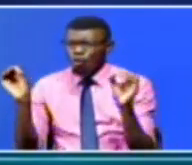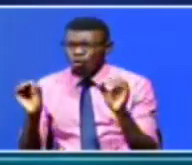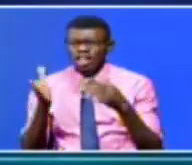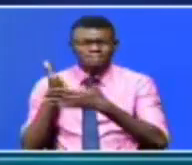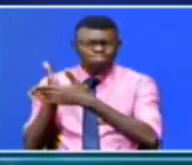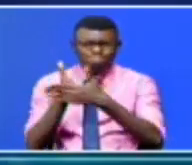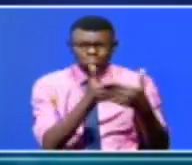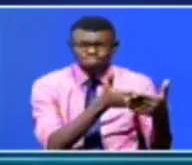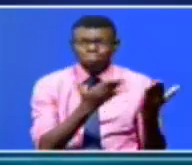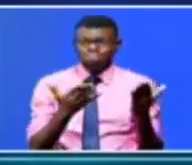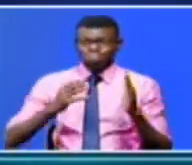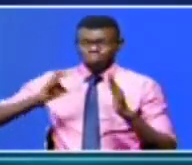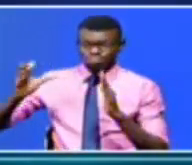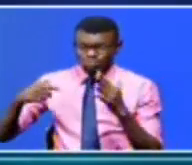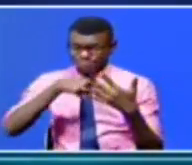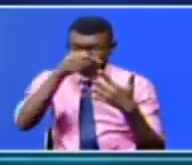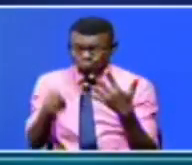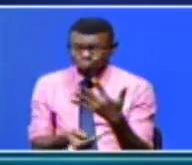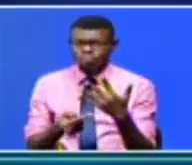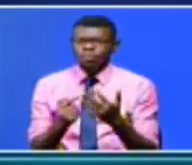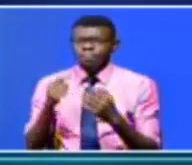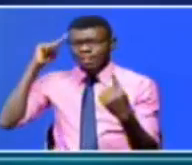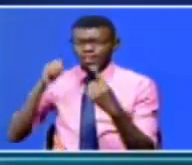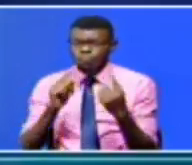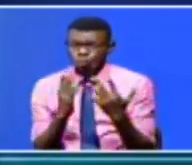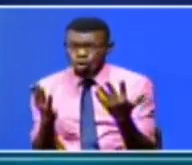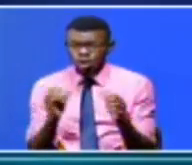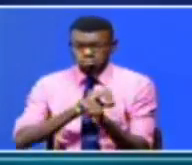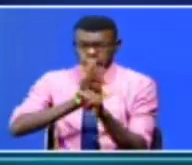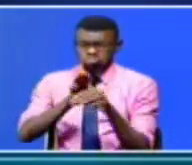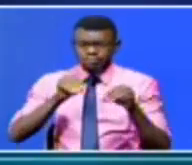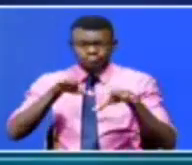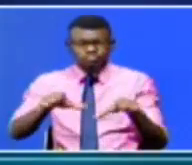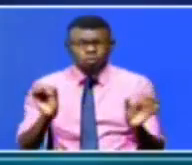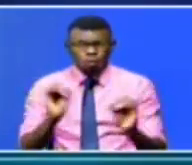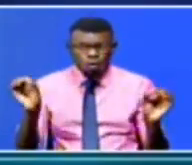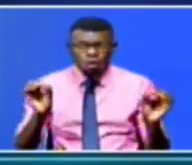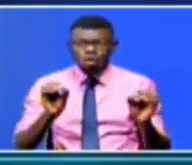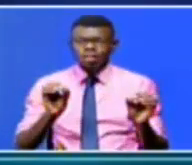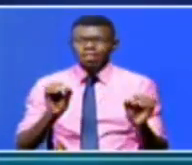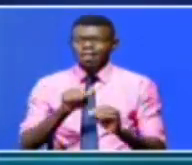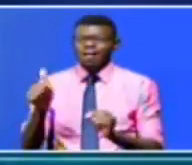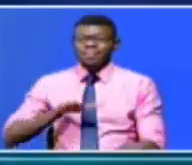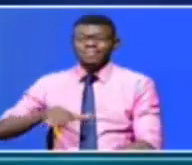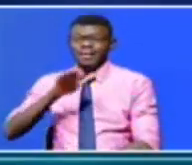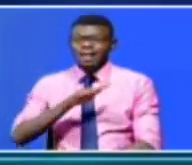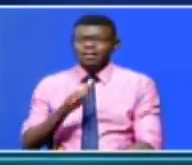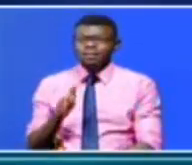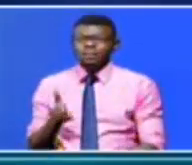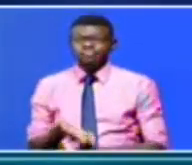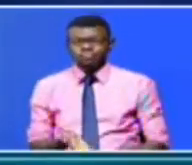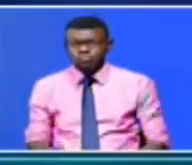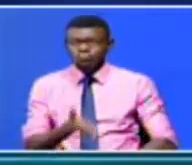in and out of the affected counties were meant to curb the spread of the virus to other parts of the country. The initial stages